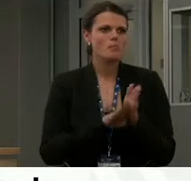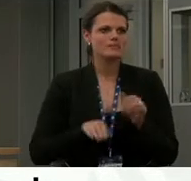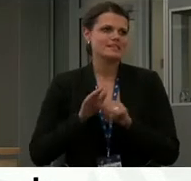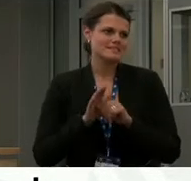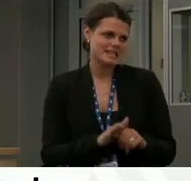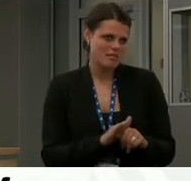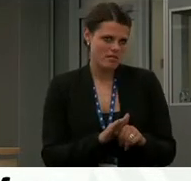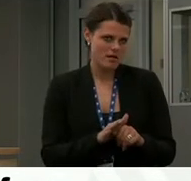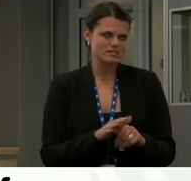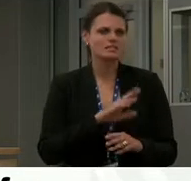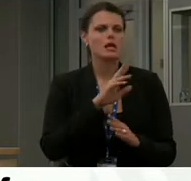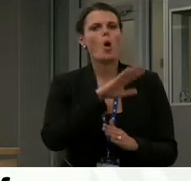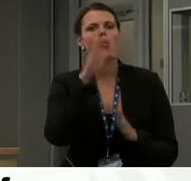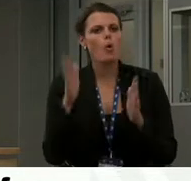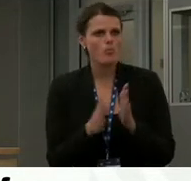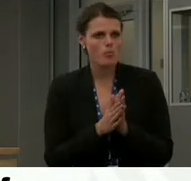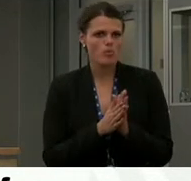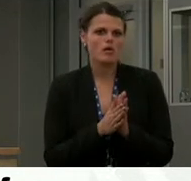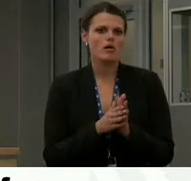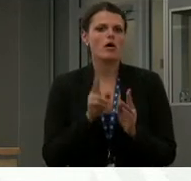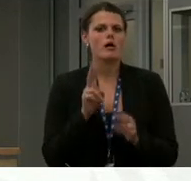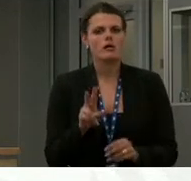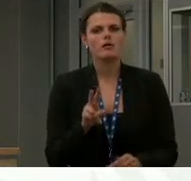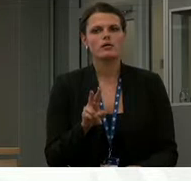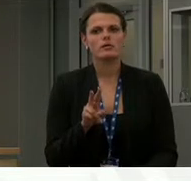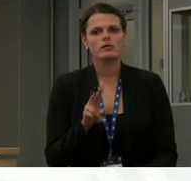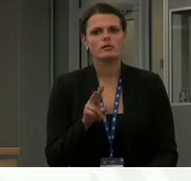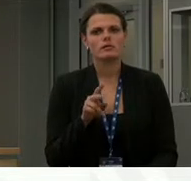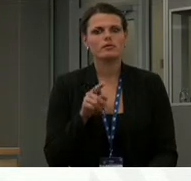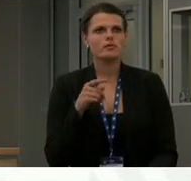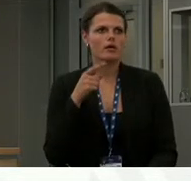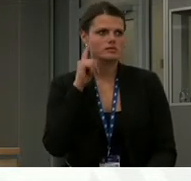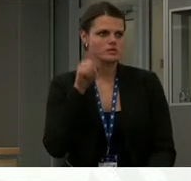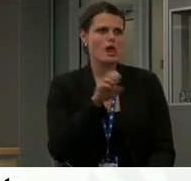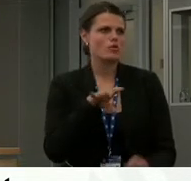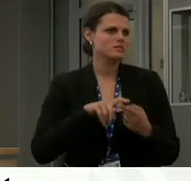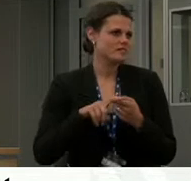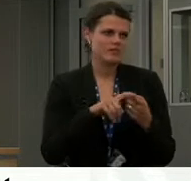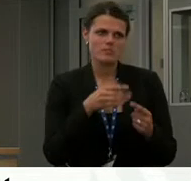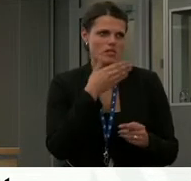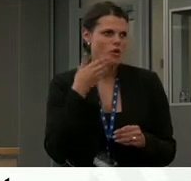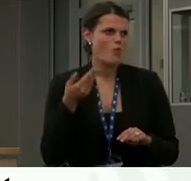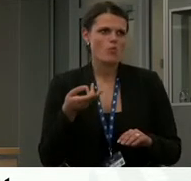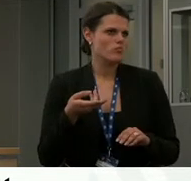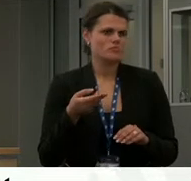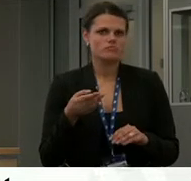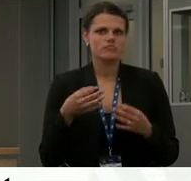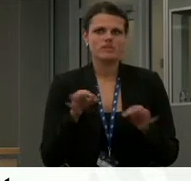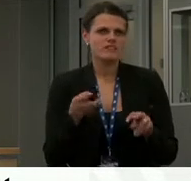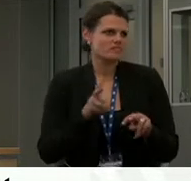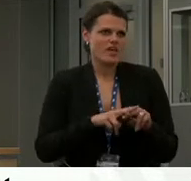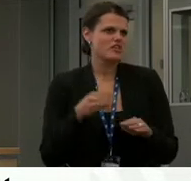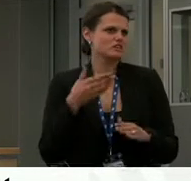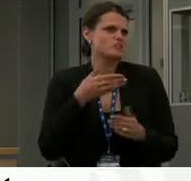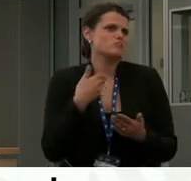in general. As President Juncker said, discrimination has no place in Europe and no one should be left